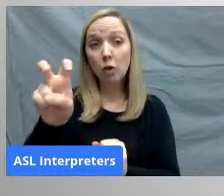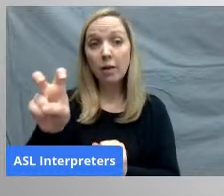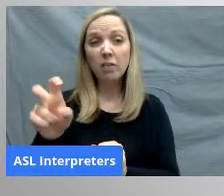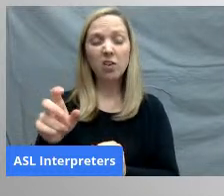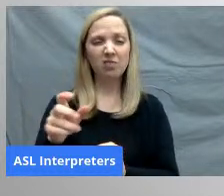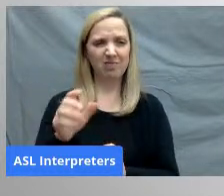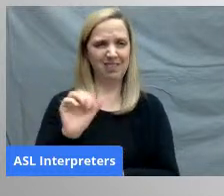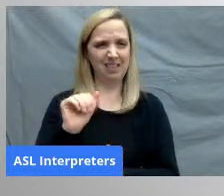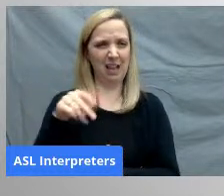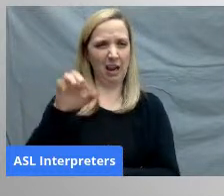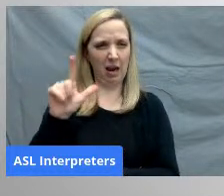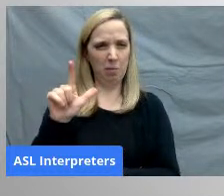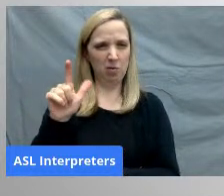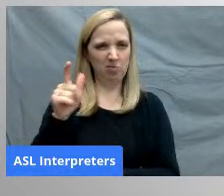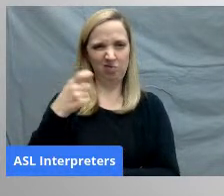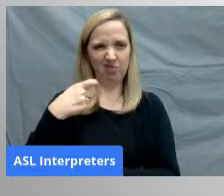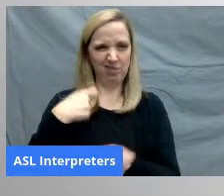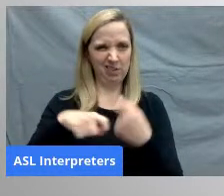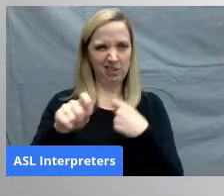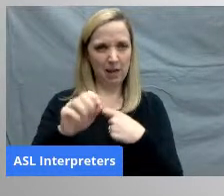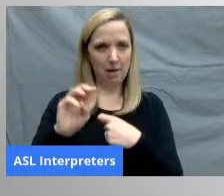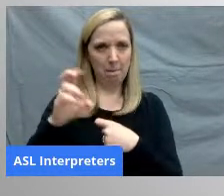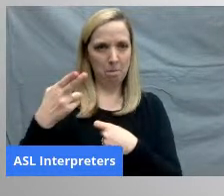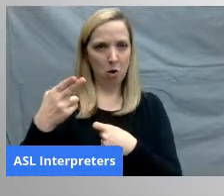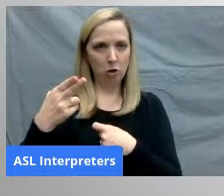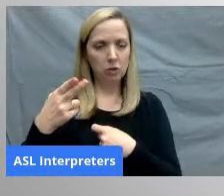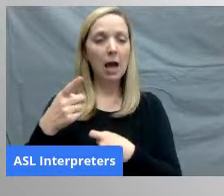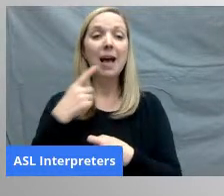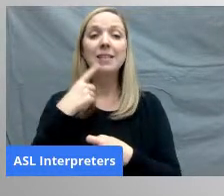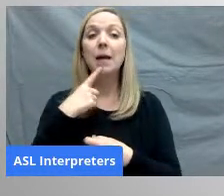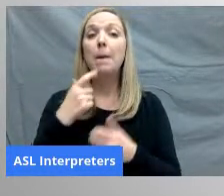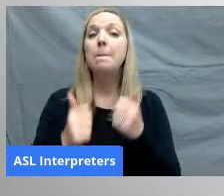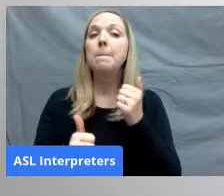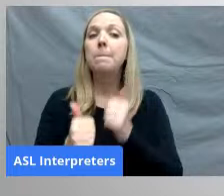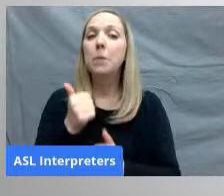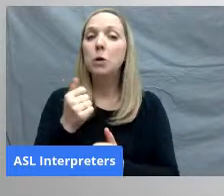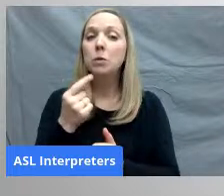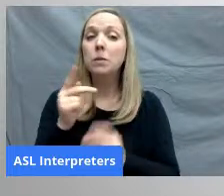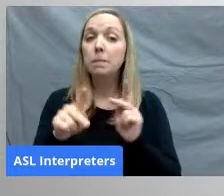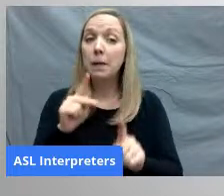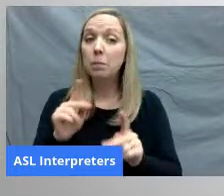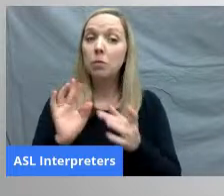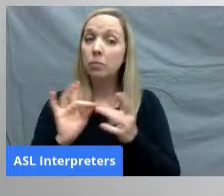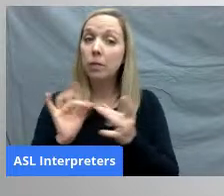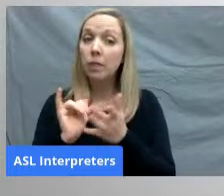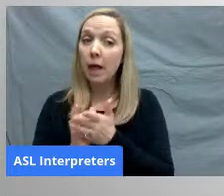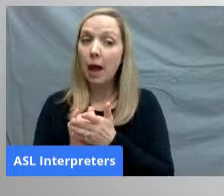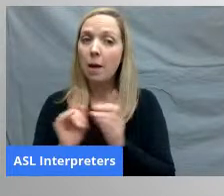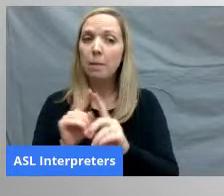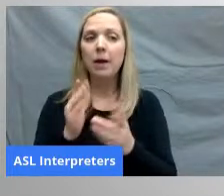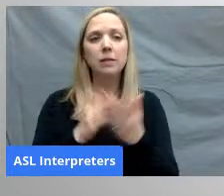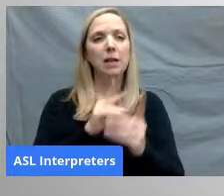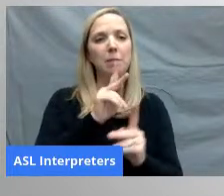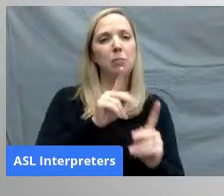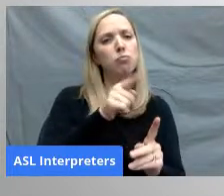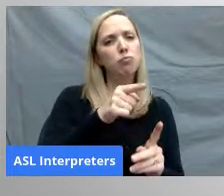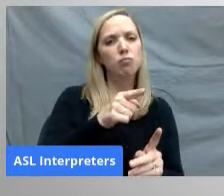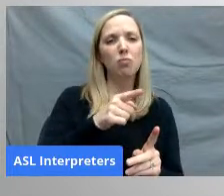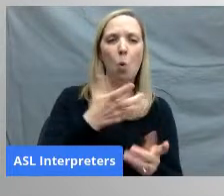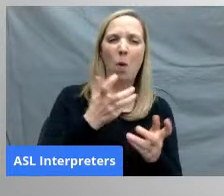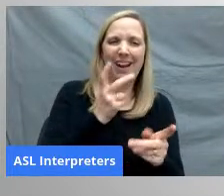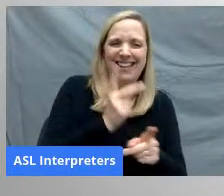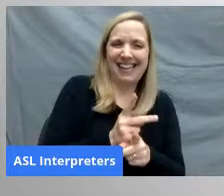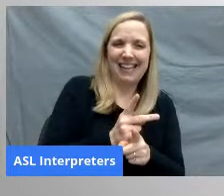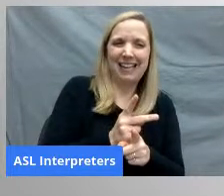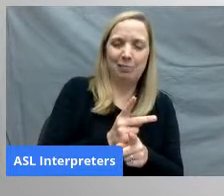say overwhelmingly the majority. That doesn't mean there weren't some who said they wanted it to align, but the majority did say that was not a factor and that they would prefer an